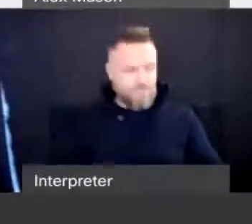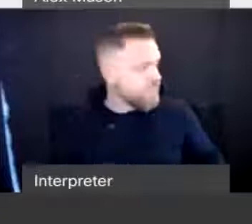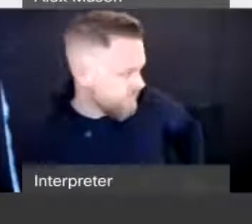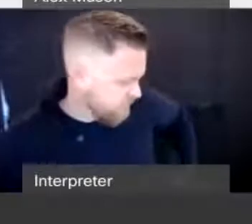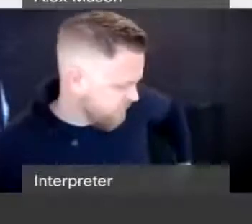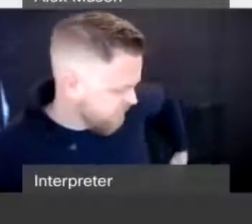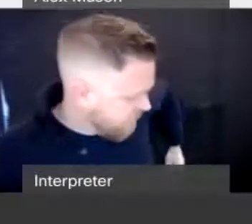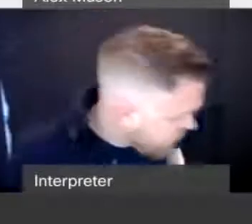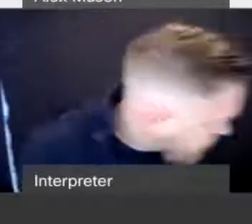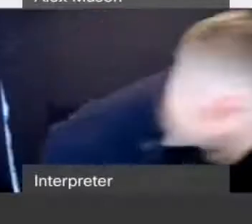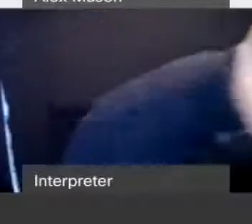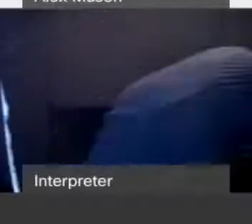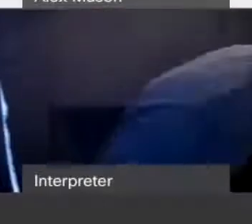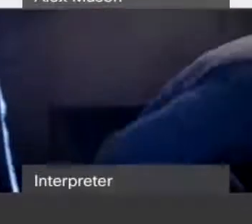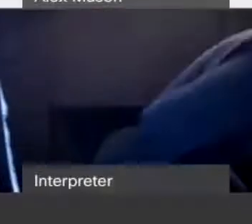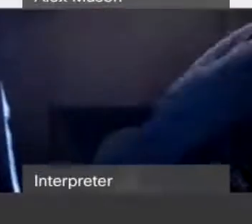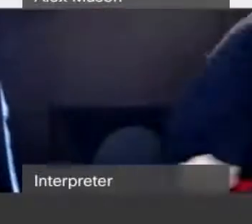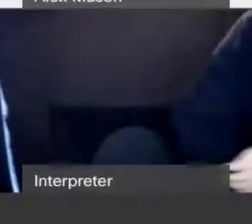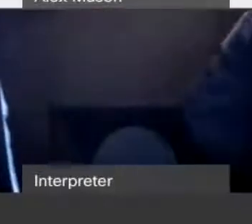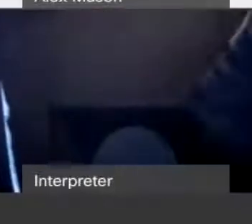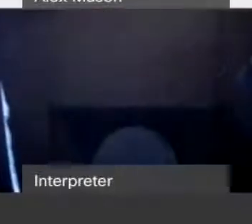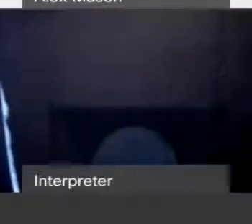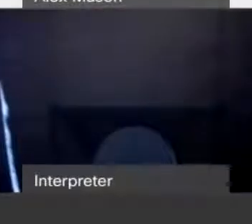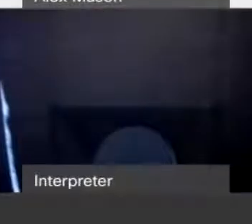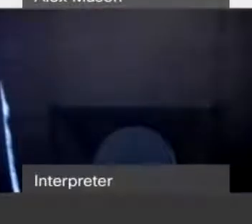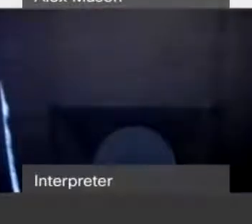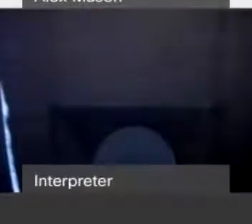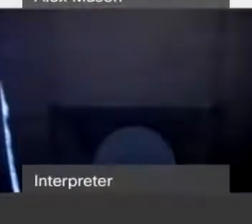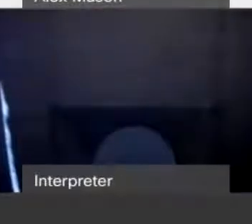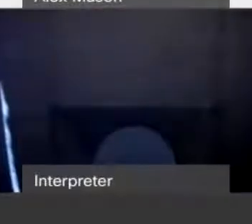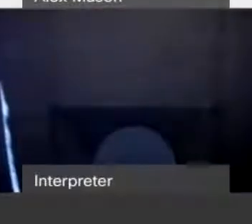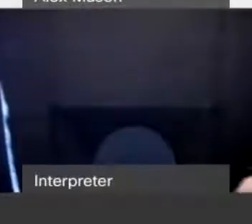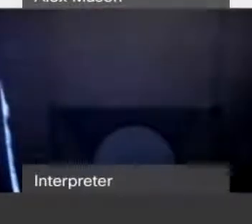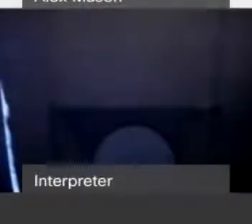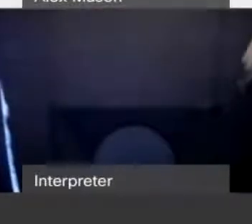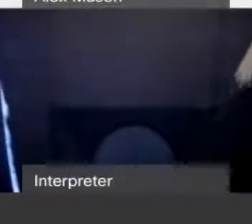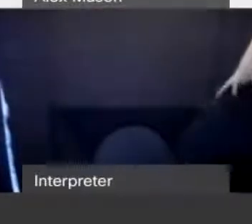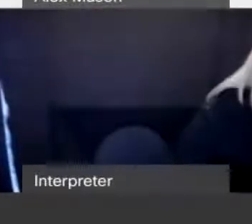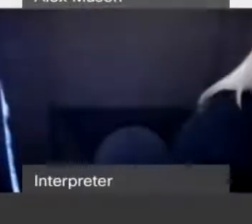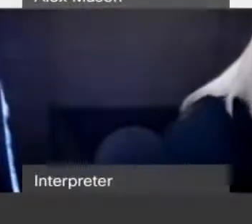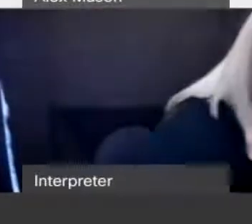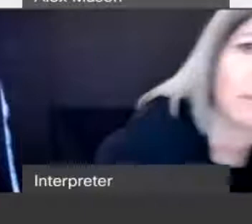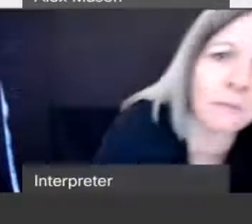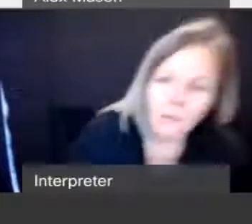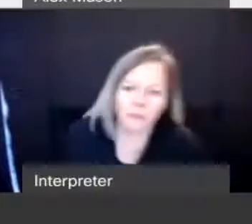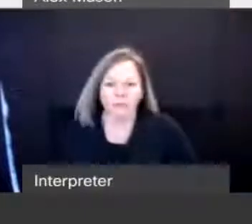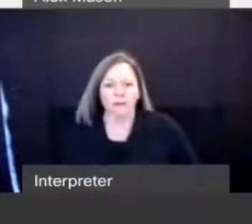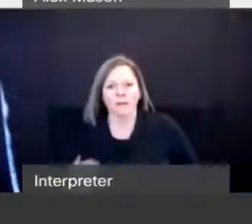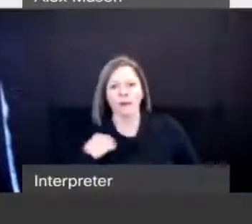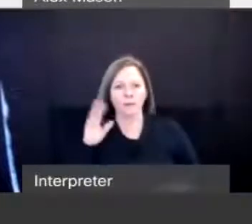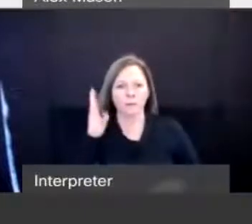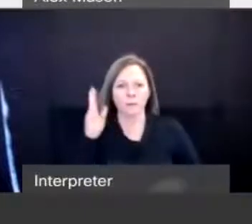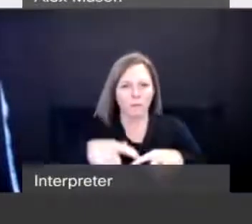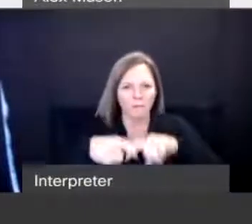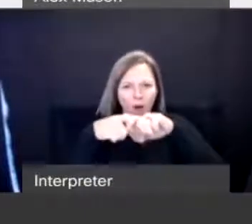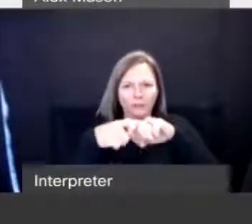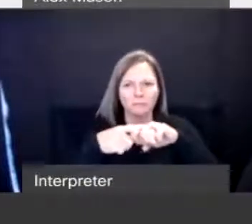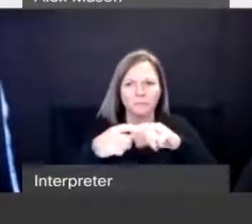So I'm gonna pause there. And again, I don't know that first of all, again, I think just to reiterate, the